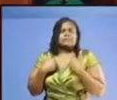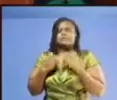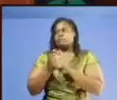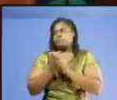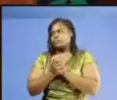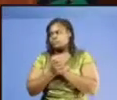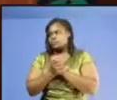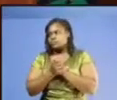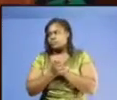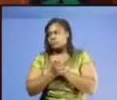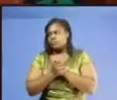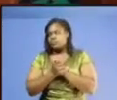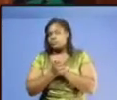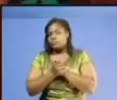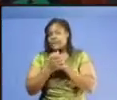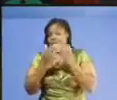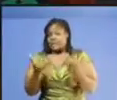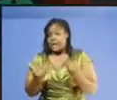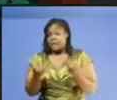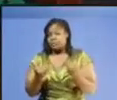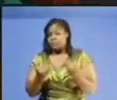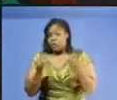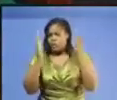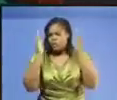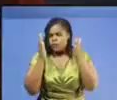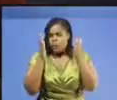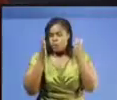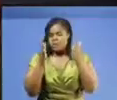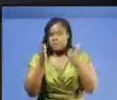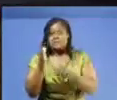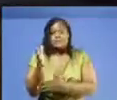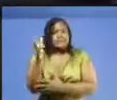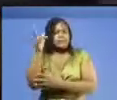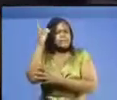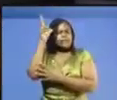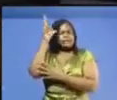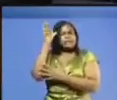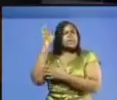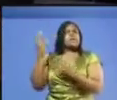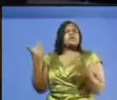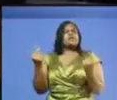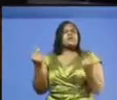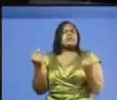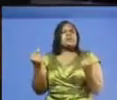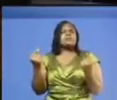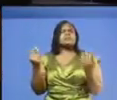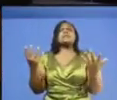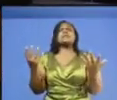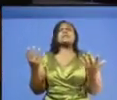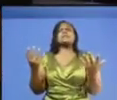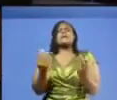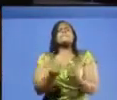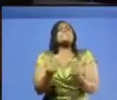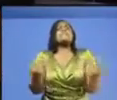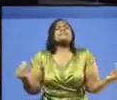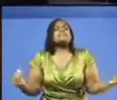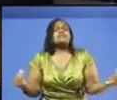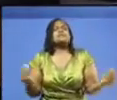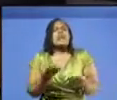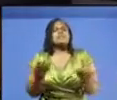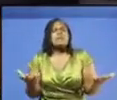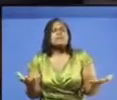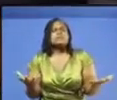all, his material things, but it didn't shake Job's faith. He had